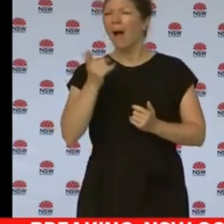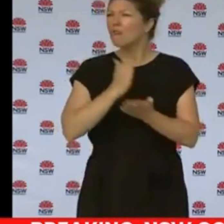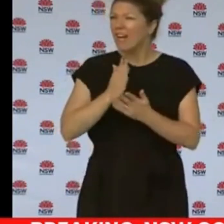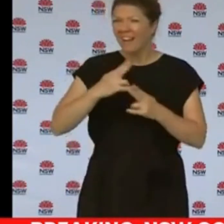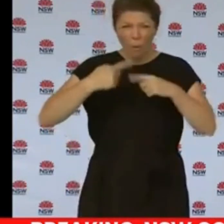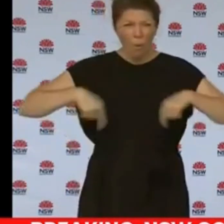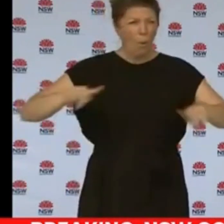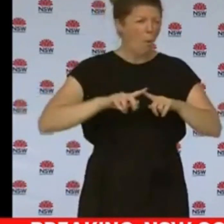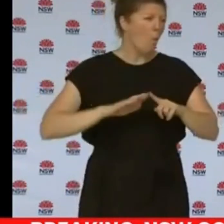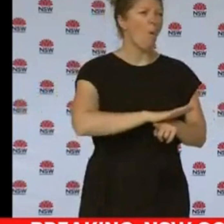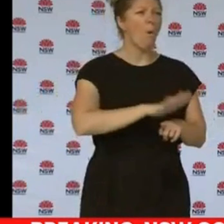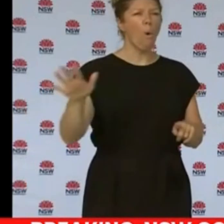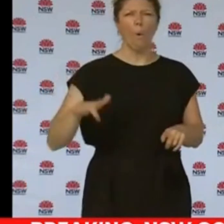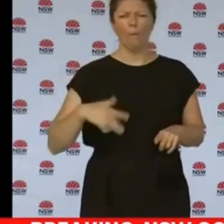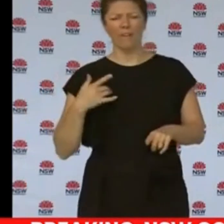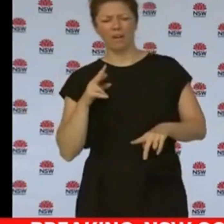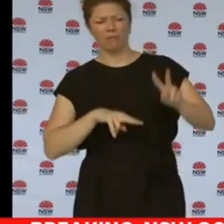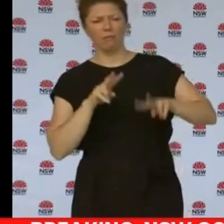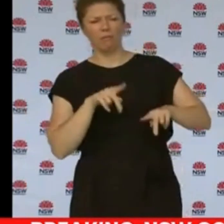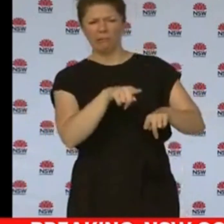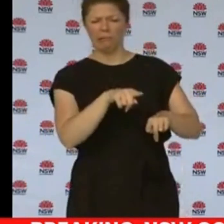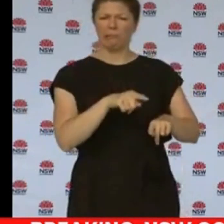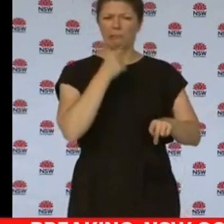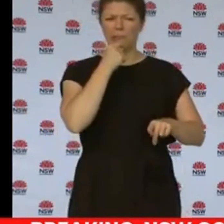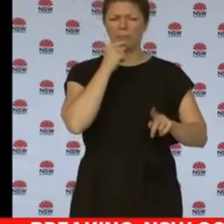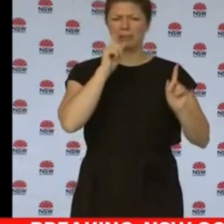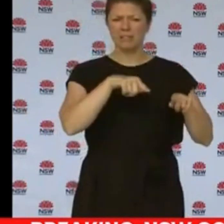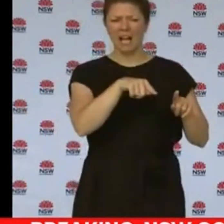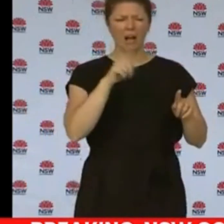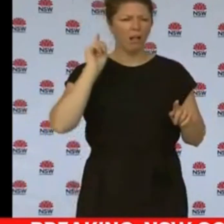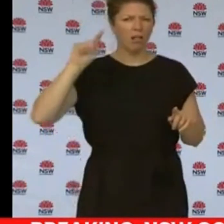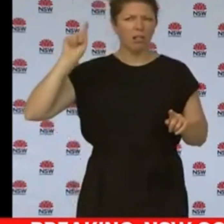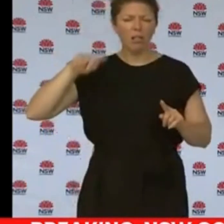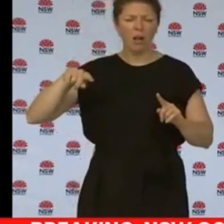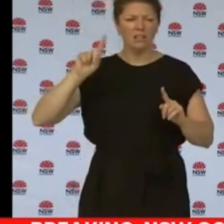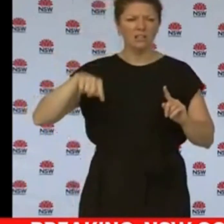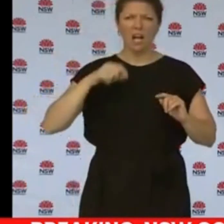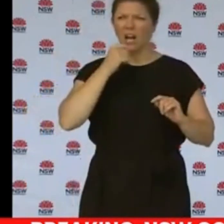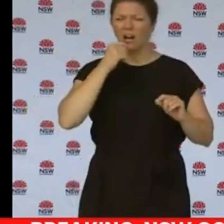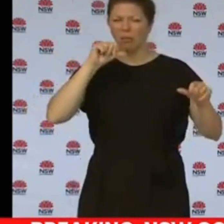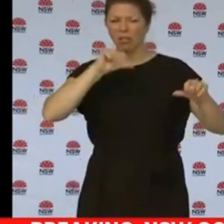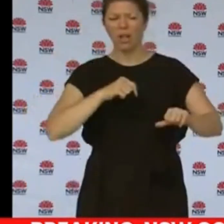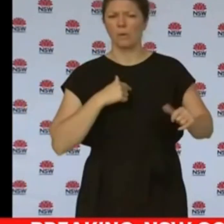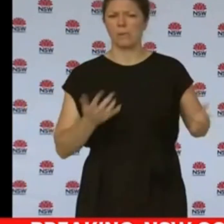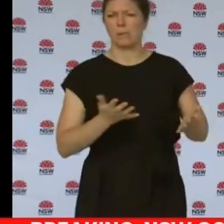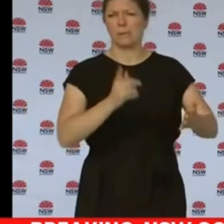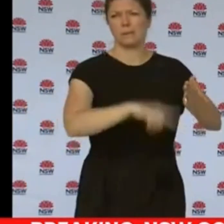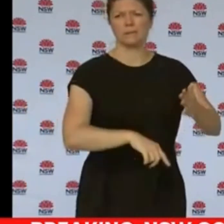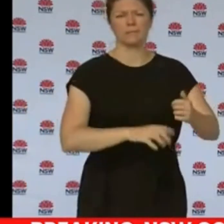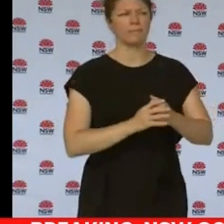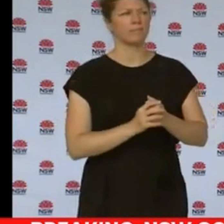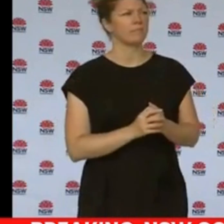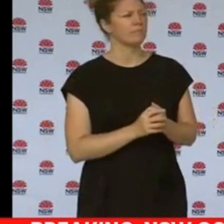as well. We assess the settings all the time. If we feel at any stage that compliance is slipping, well, of course, we'll act. Mr. Hazzard and Mr. Barilaro said